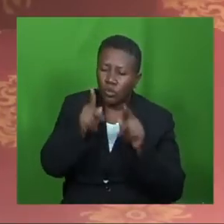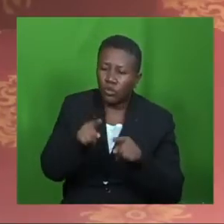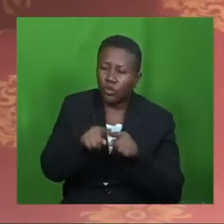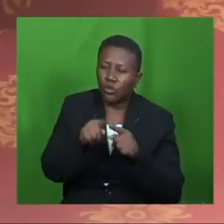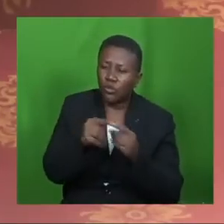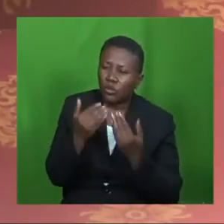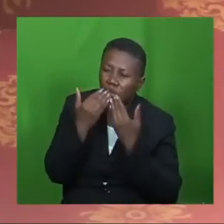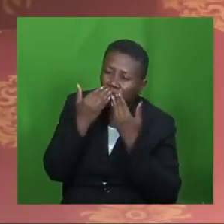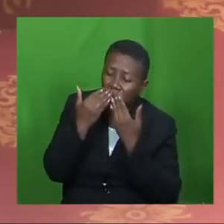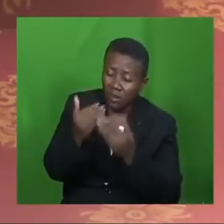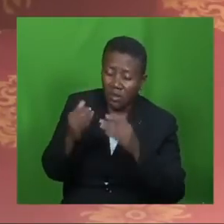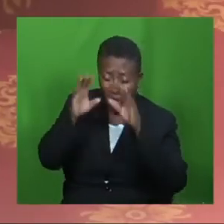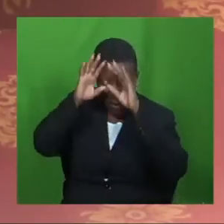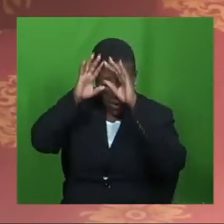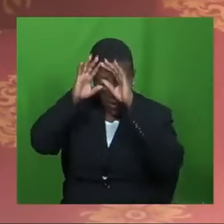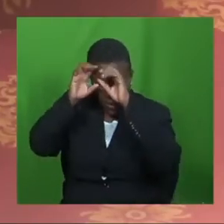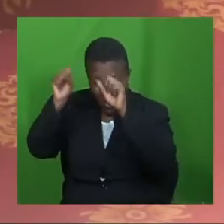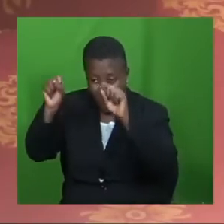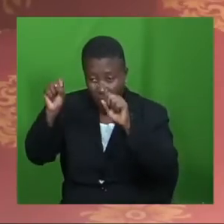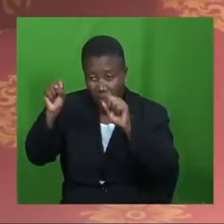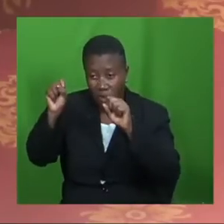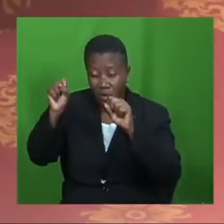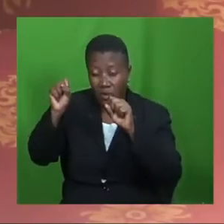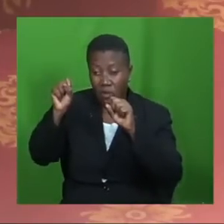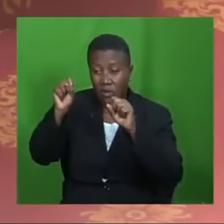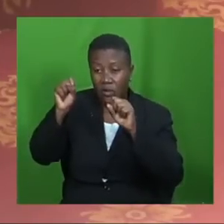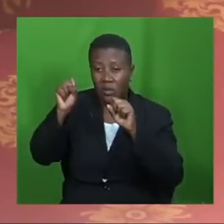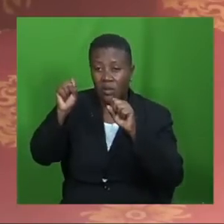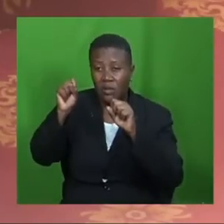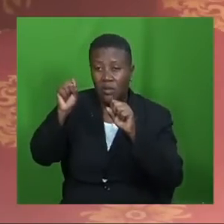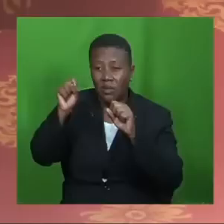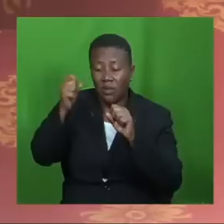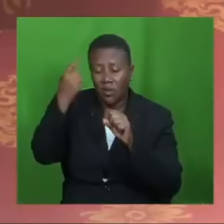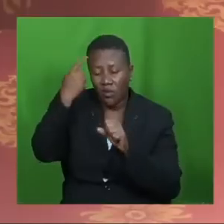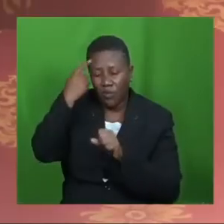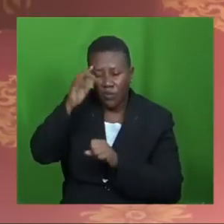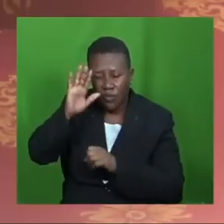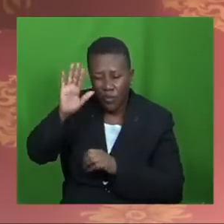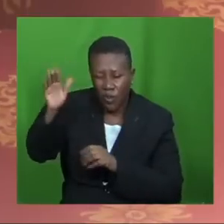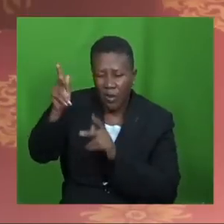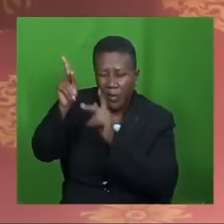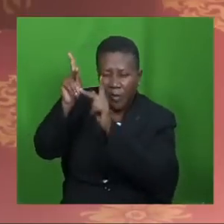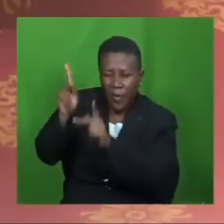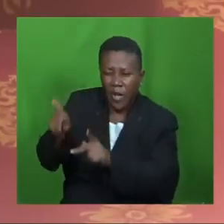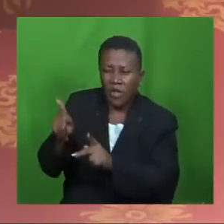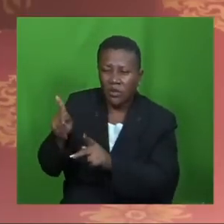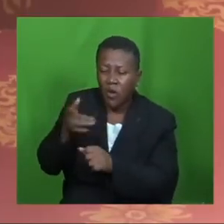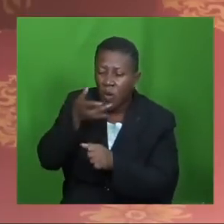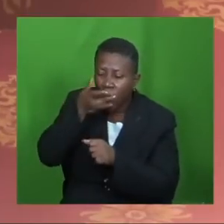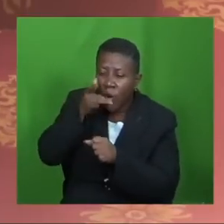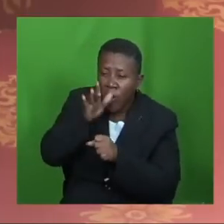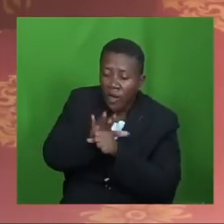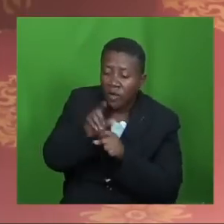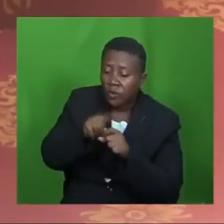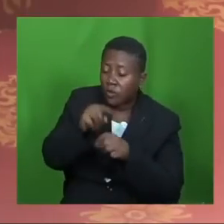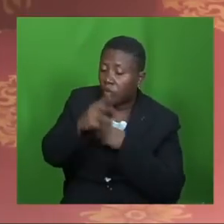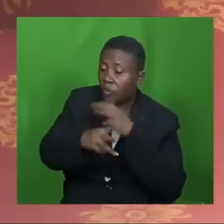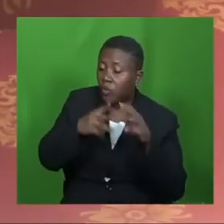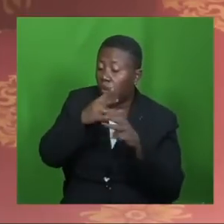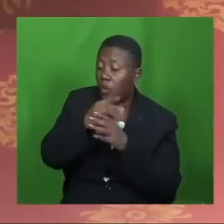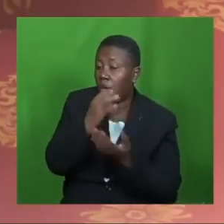His Excellency the President of the Republic, Nana Addo Dankwa Akufo-Addo, for his personal commitment to the World Cup project,